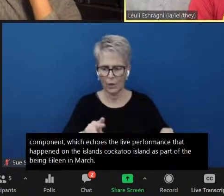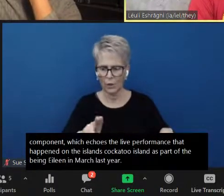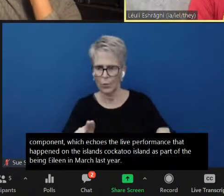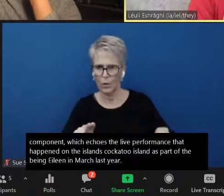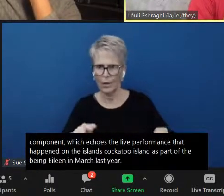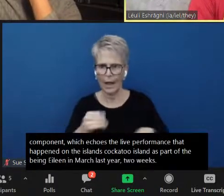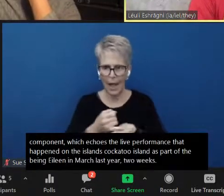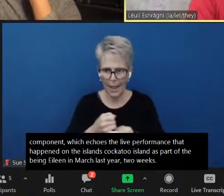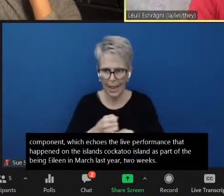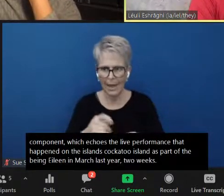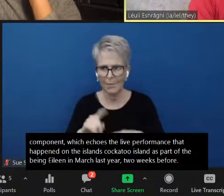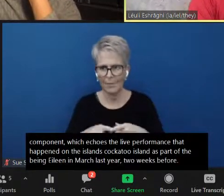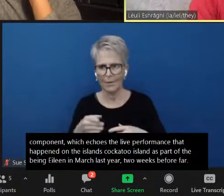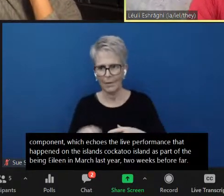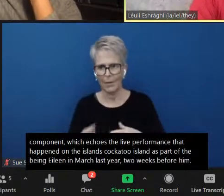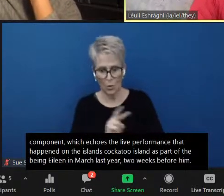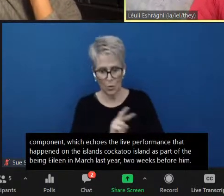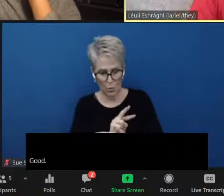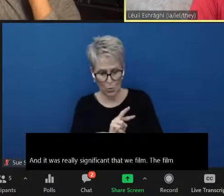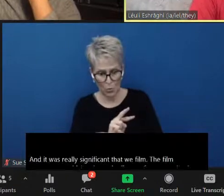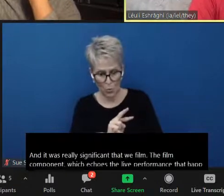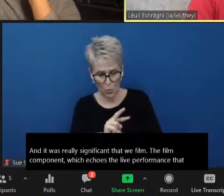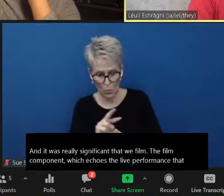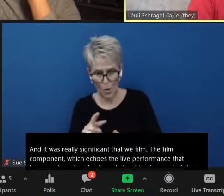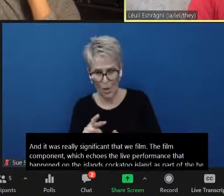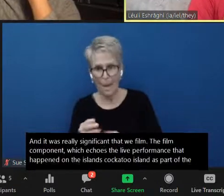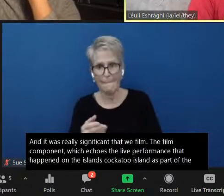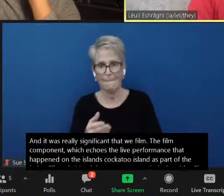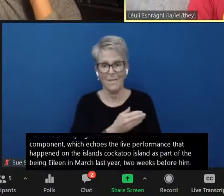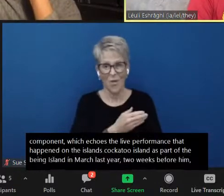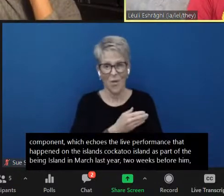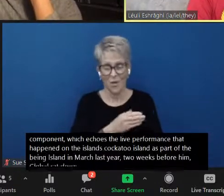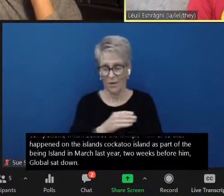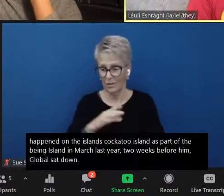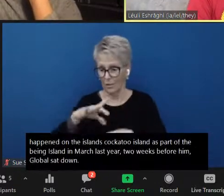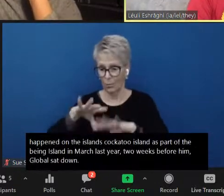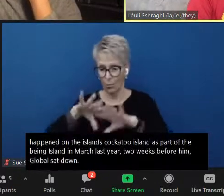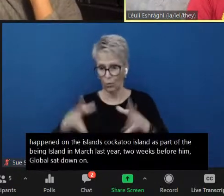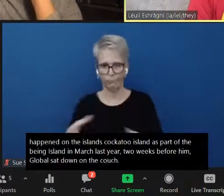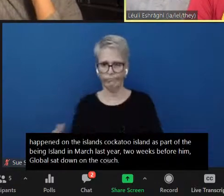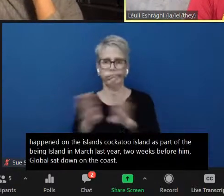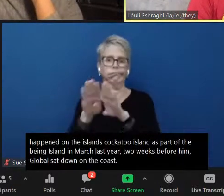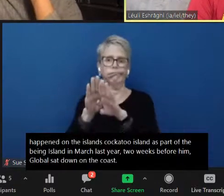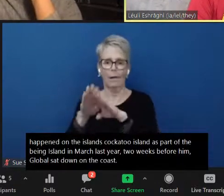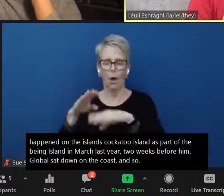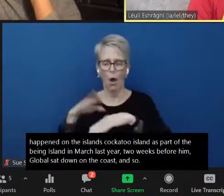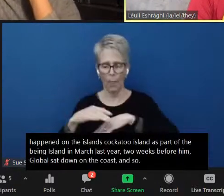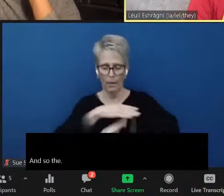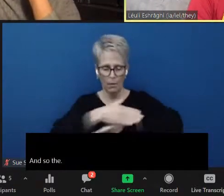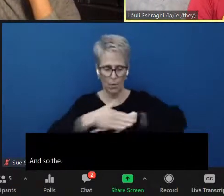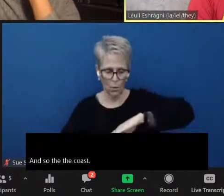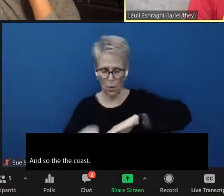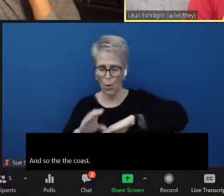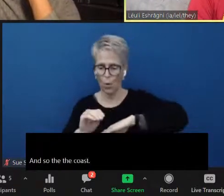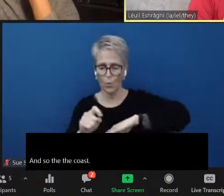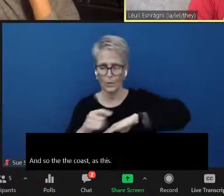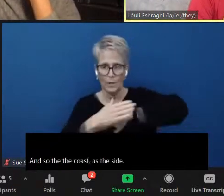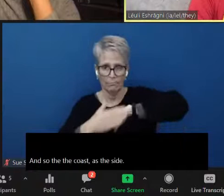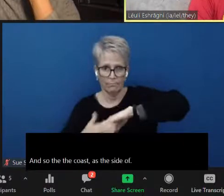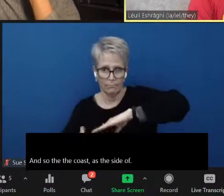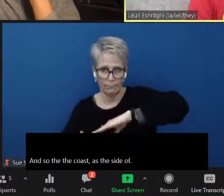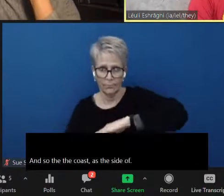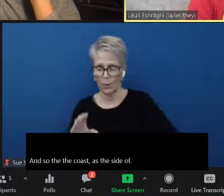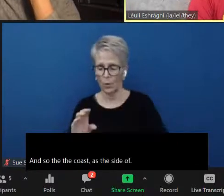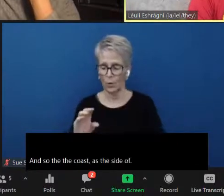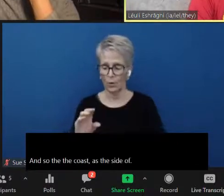year, 2 weeks before global shutdown, on the coast. And so the coast as the site of